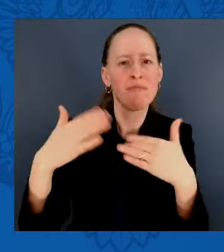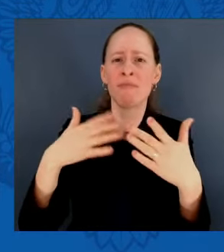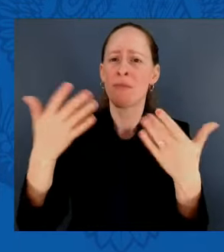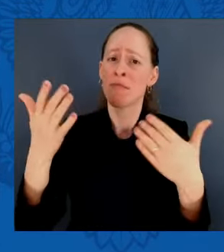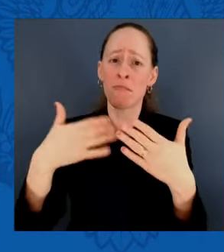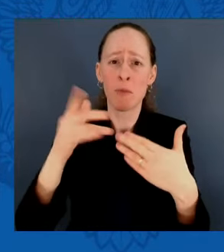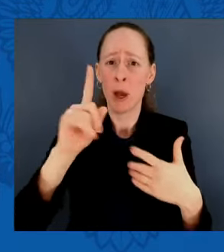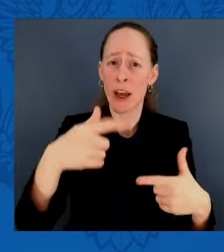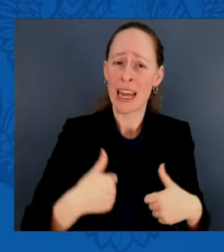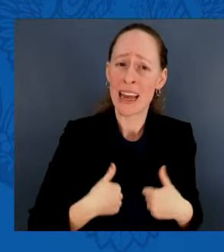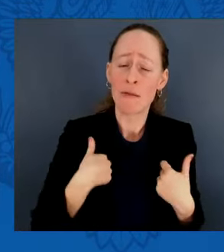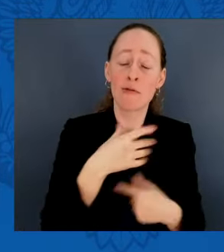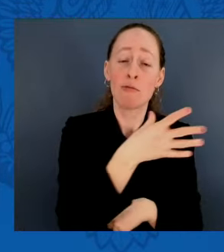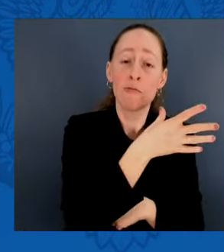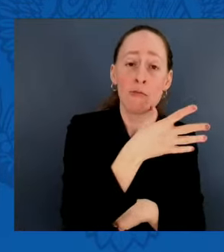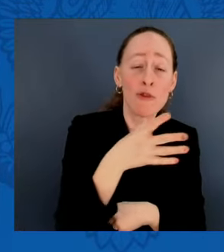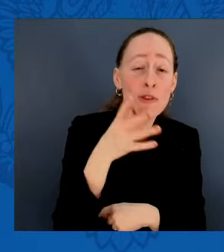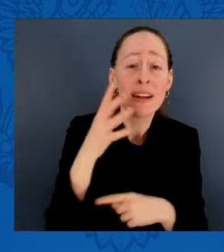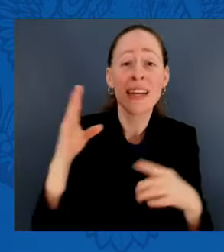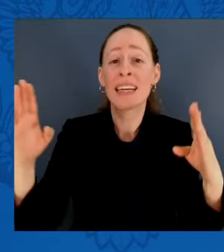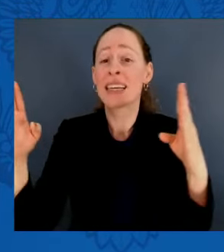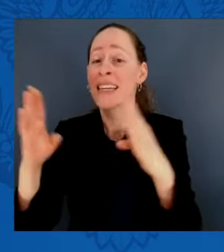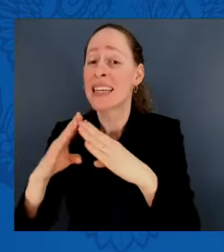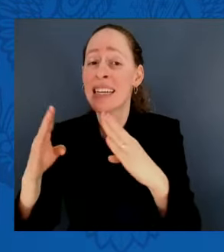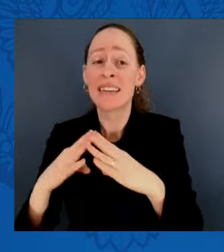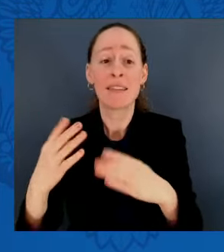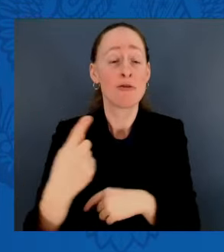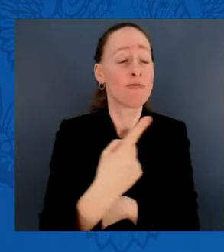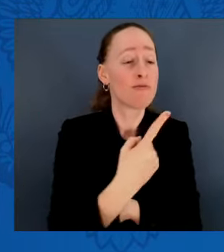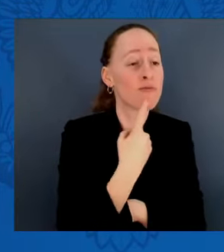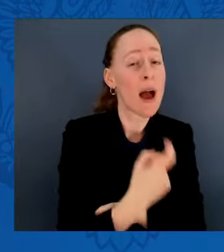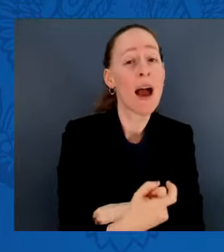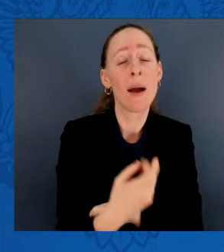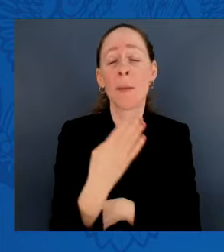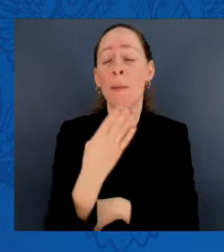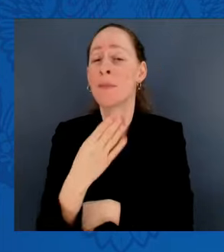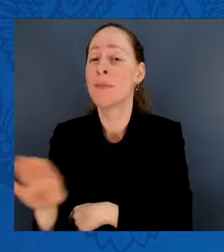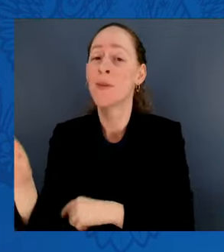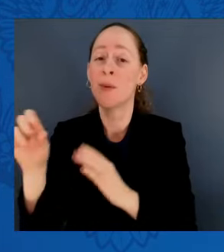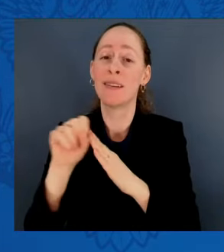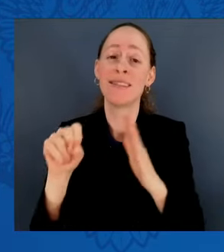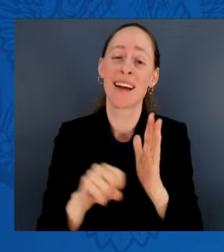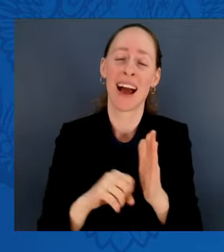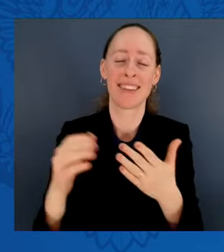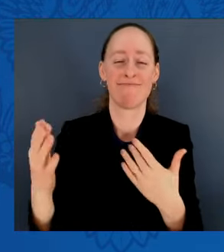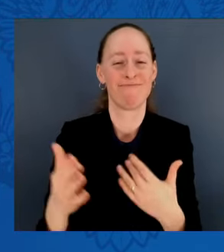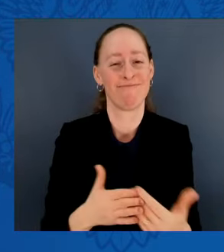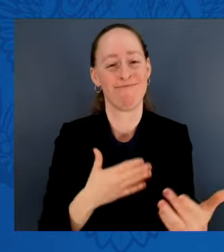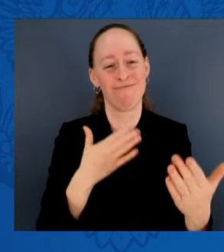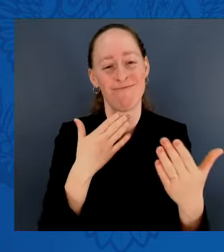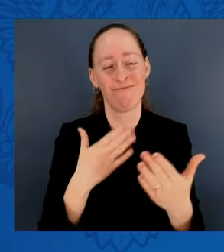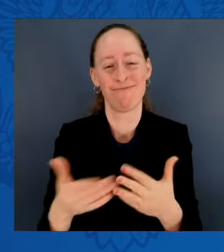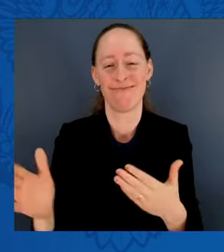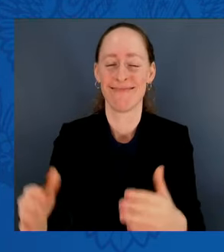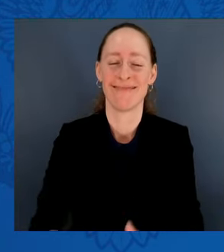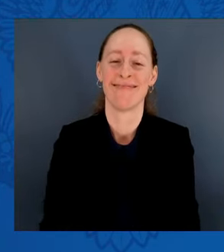states. Record investments in tribal communities because of my investment in family farms.